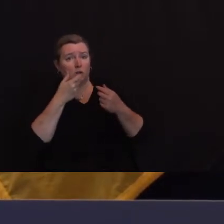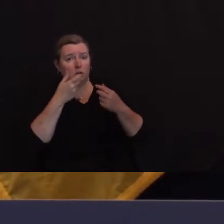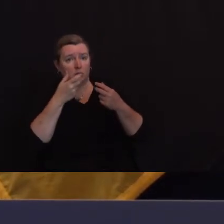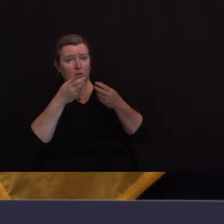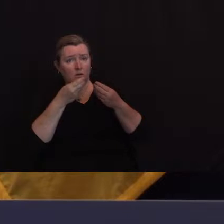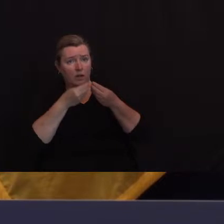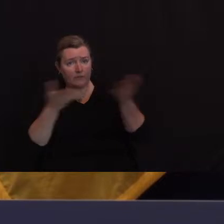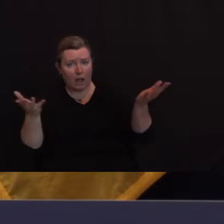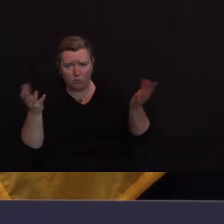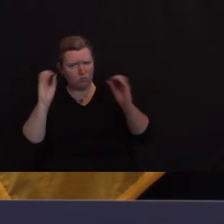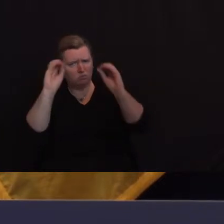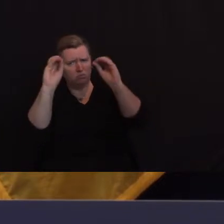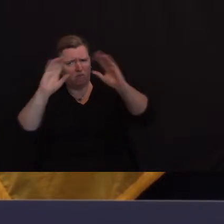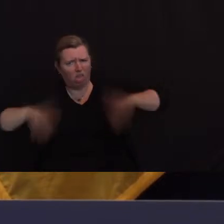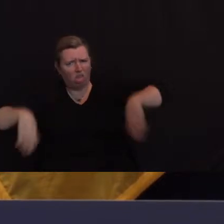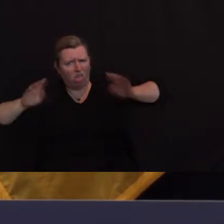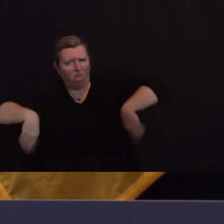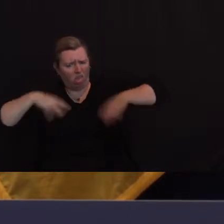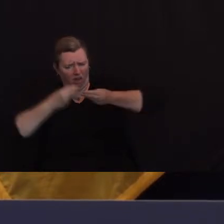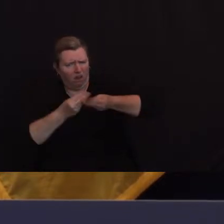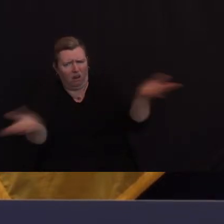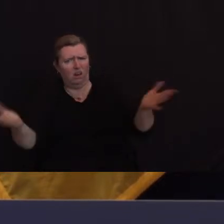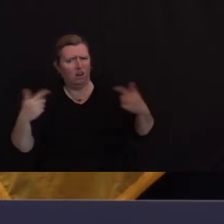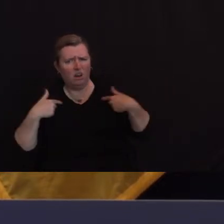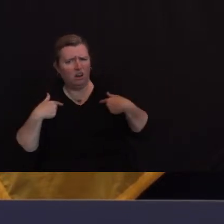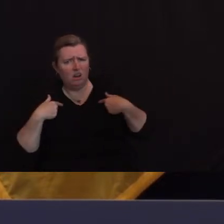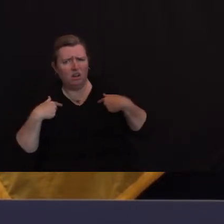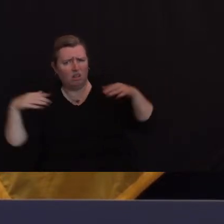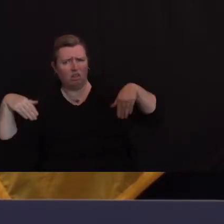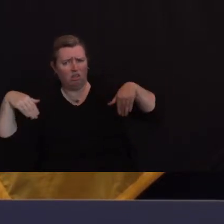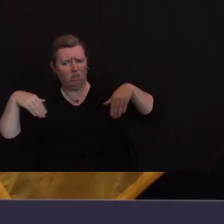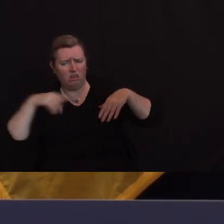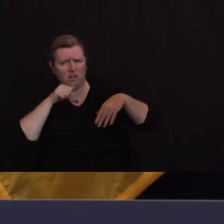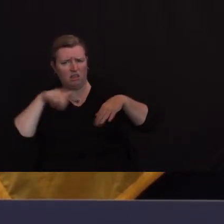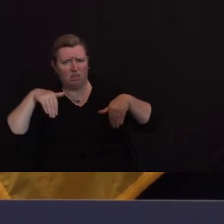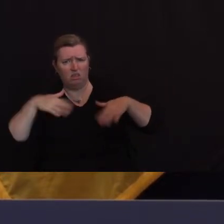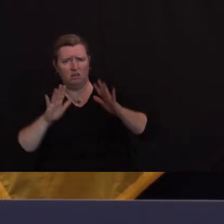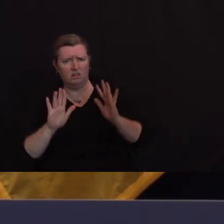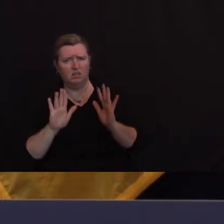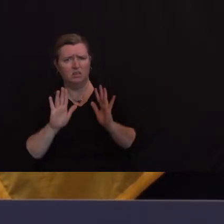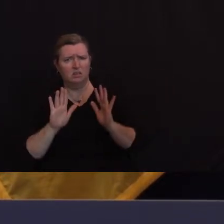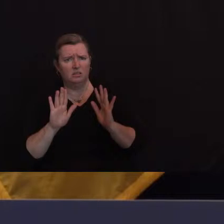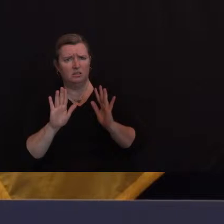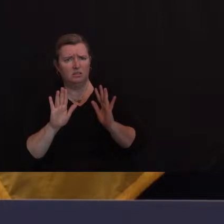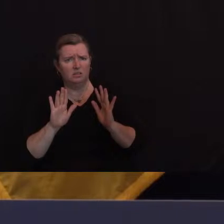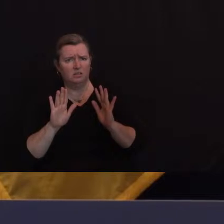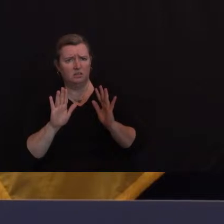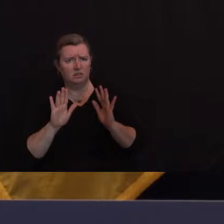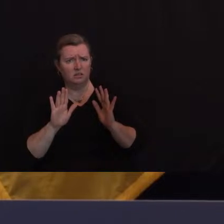and that they will not begin at earliest until September 20th.